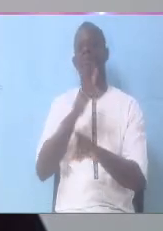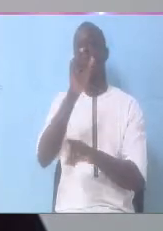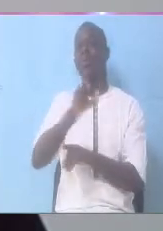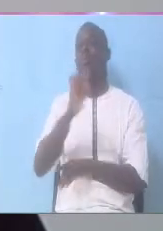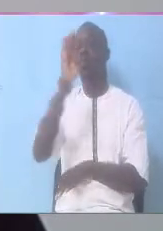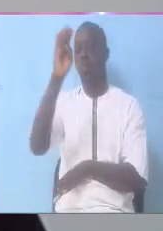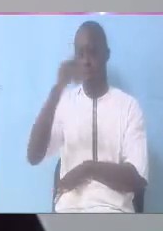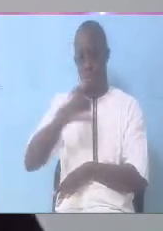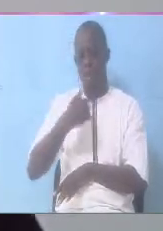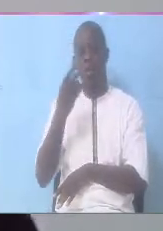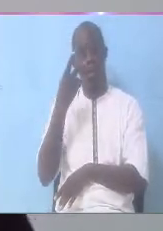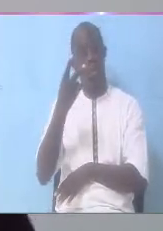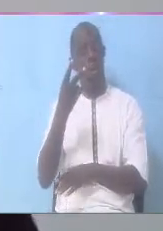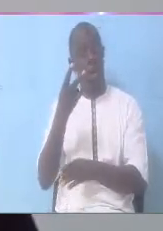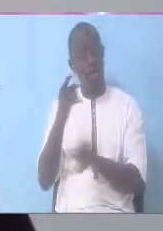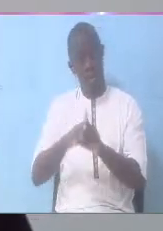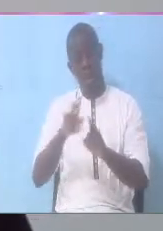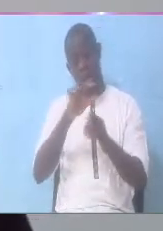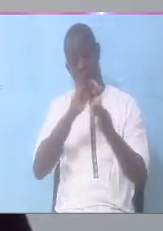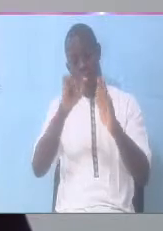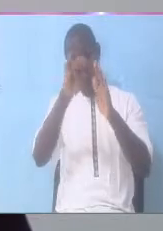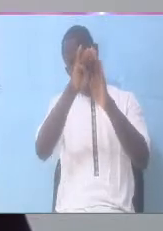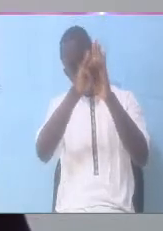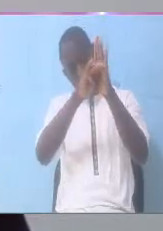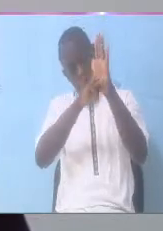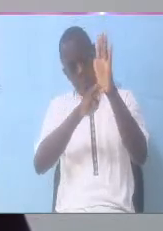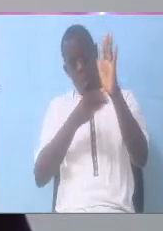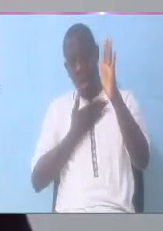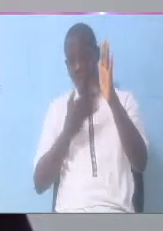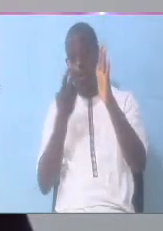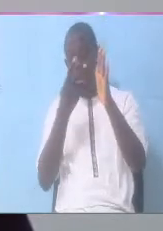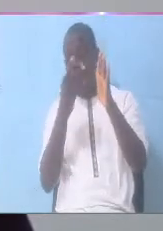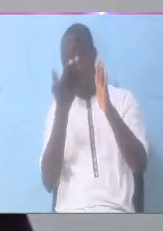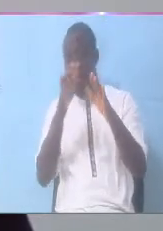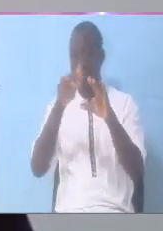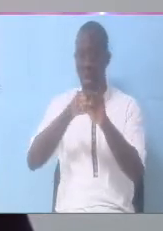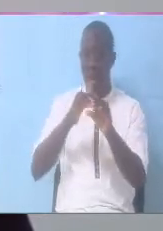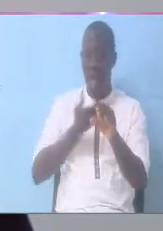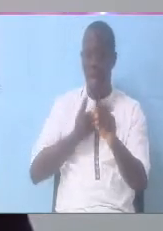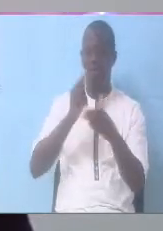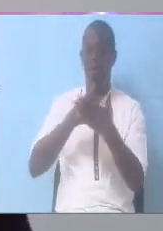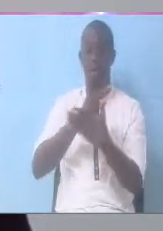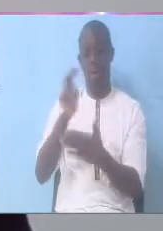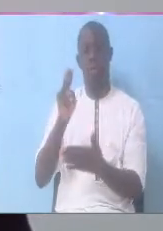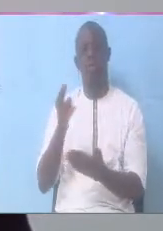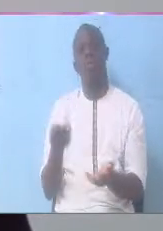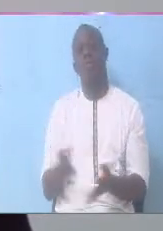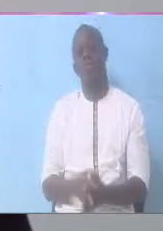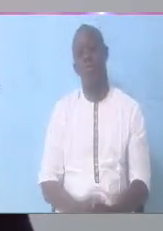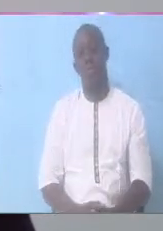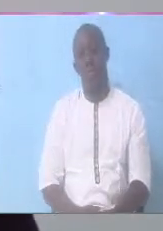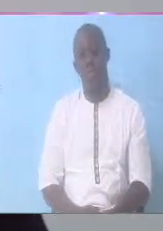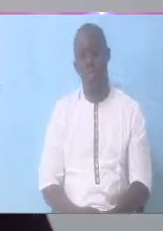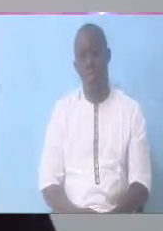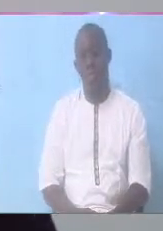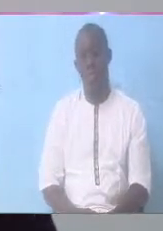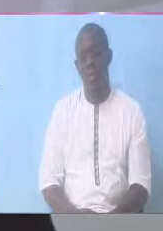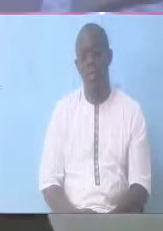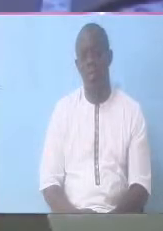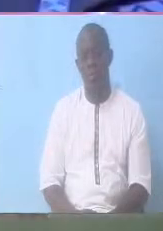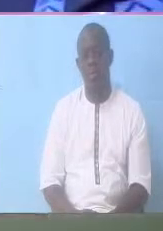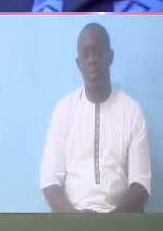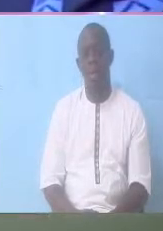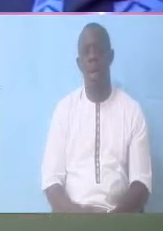kumandi ha akonya molle tolu fele safari njande na jube fodum iteri betar la nyilu kono le bang ngani kaito lu soto ngole